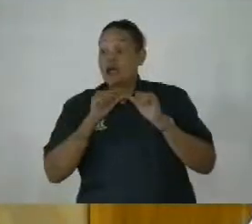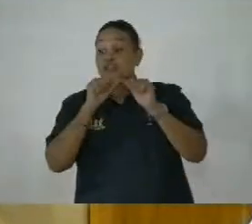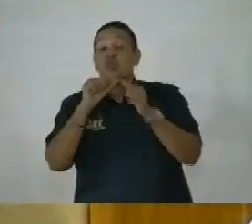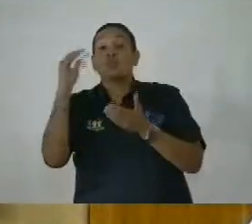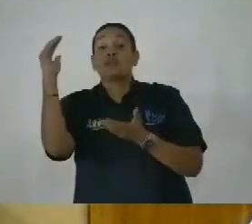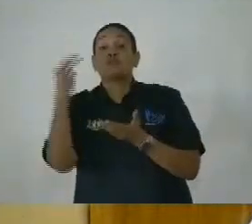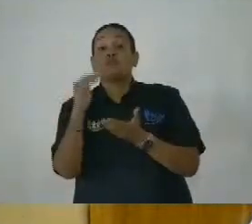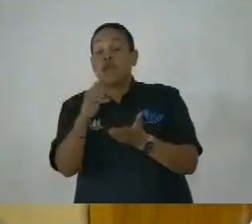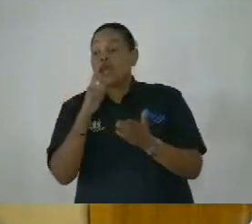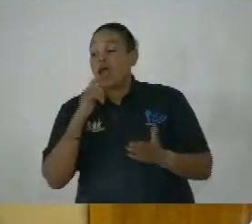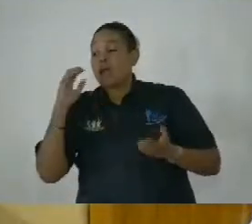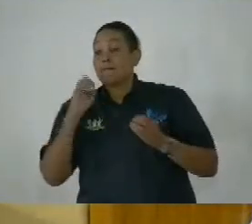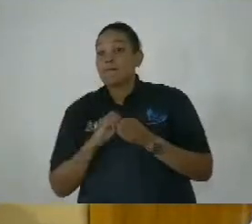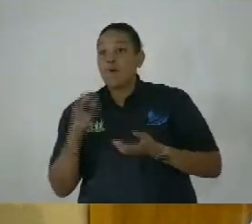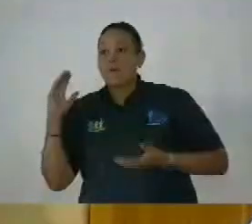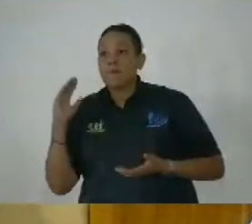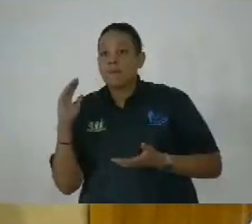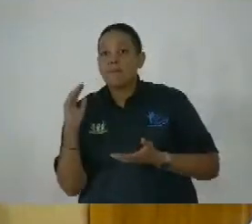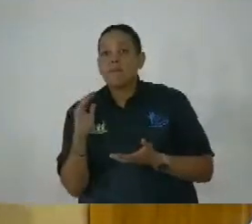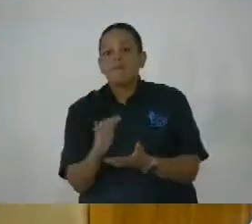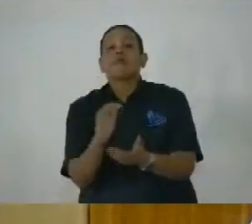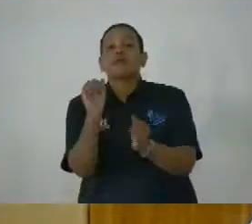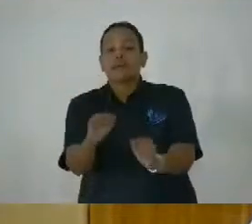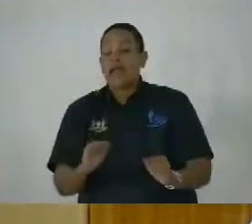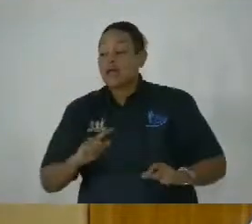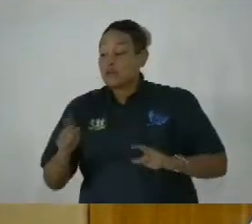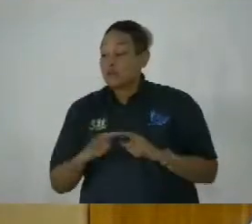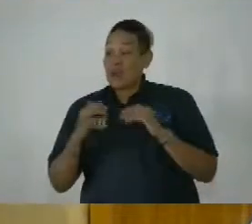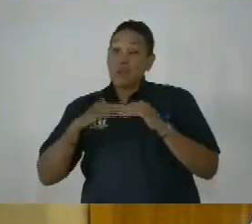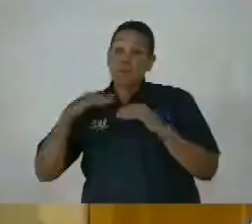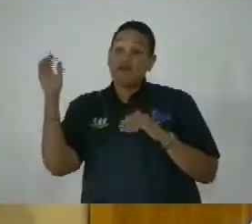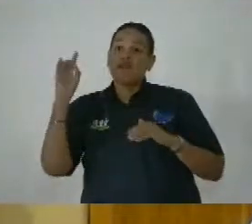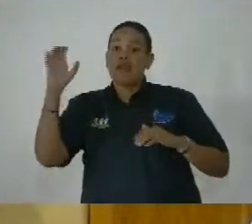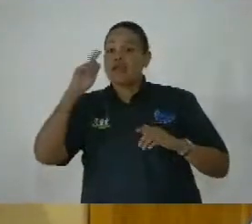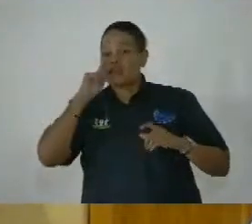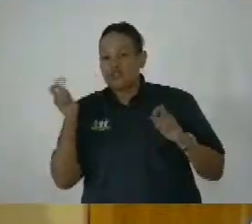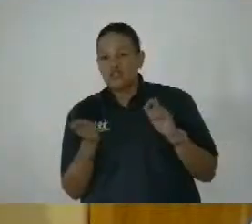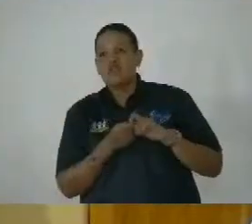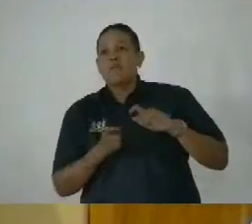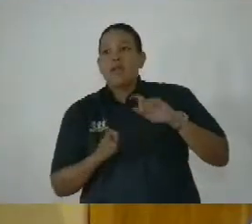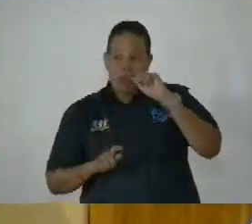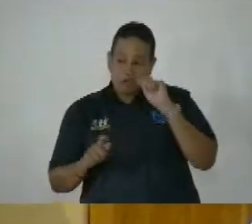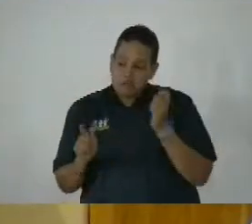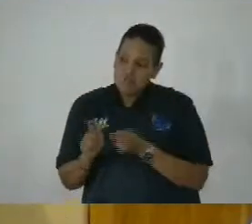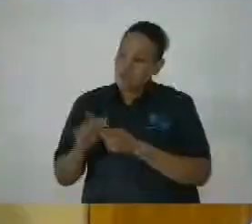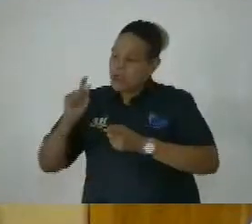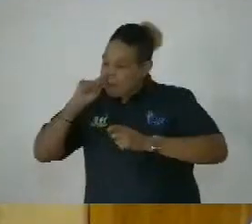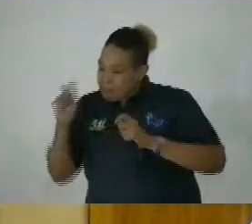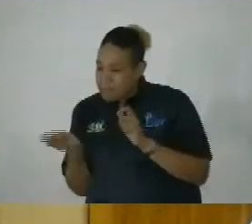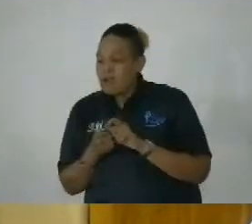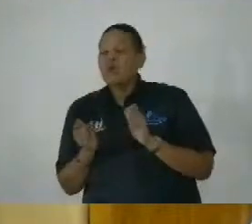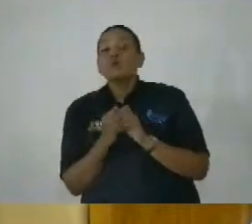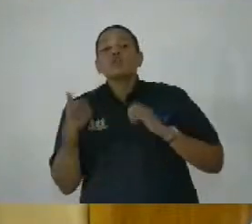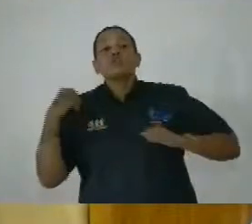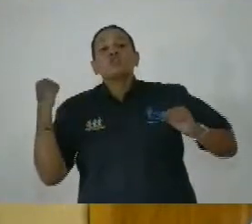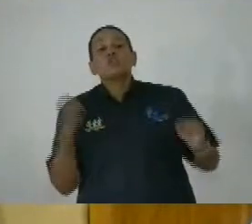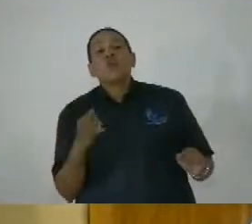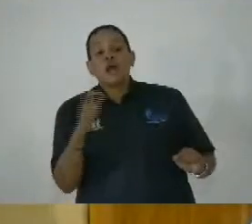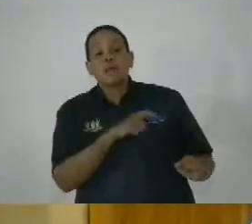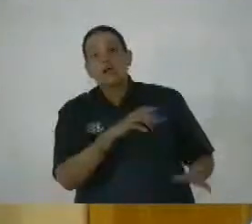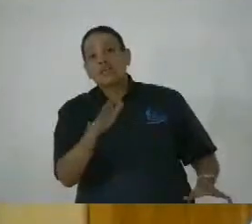reduction and take it even lower down. When you're above 800, the reprisal rate is so high, even with a strong police force, we have a